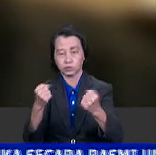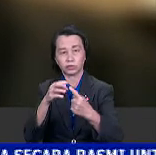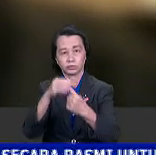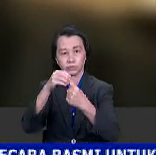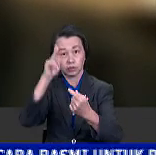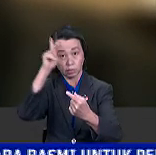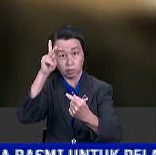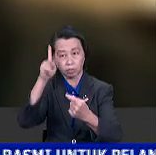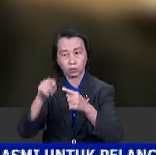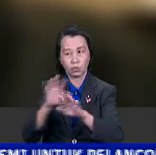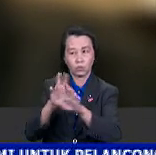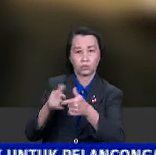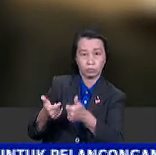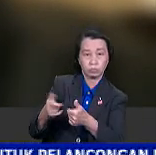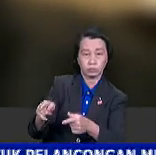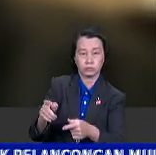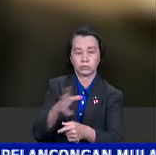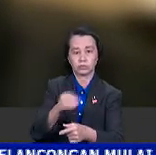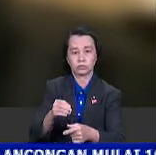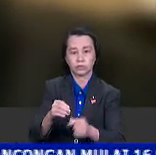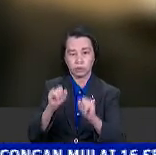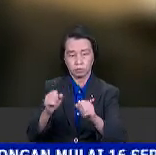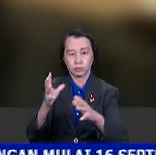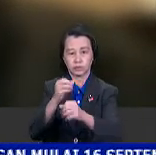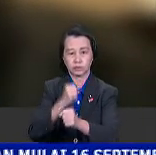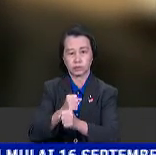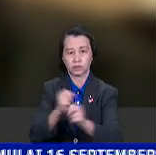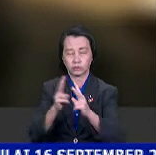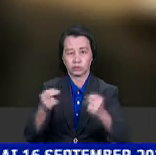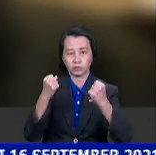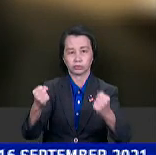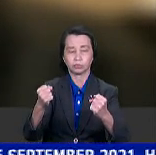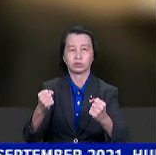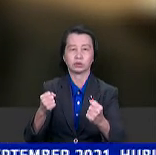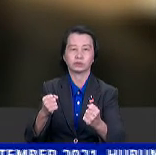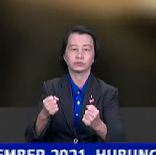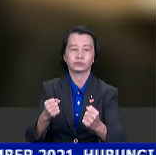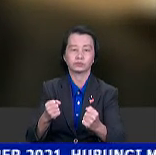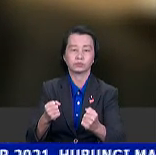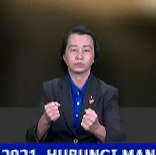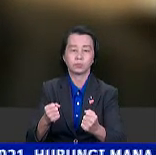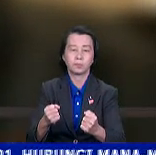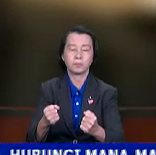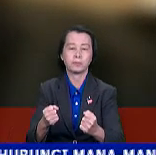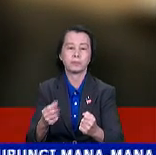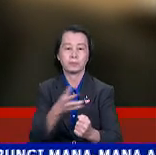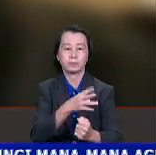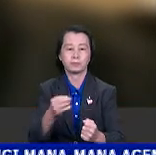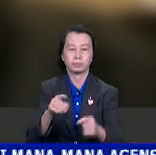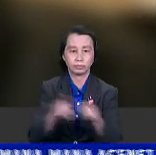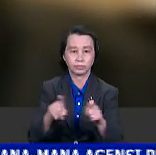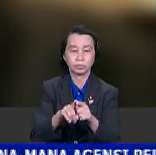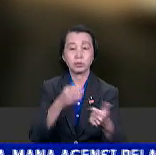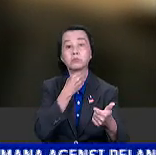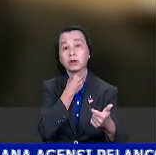but it was clear that we would get a very strong opponent out of pot one, and also